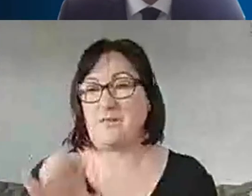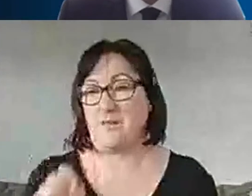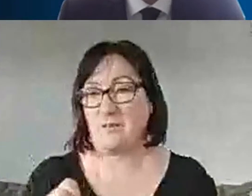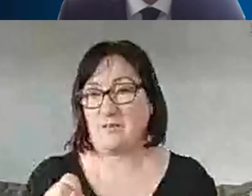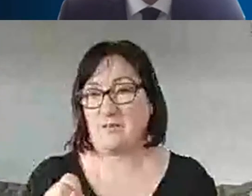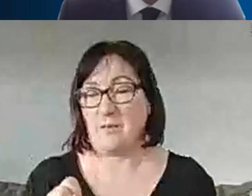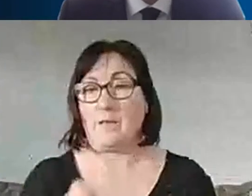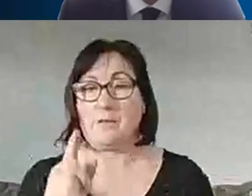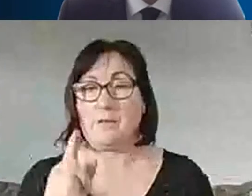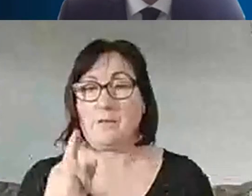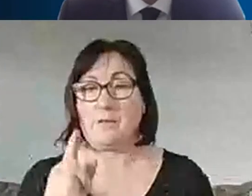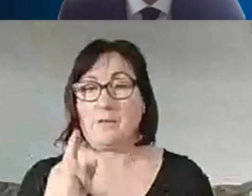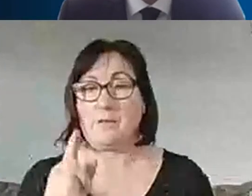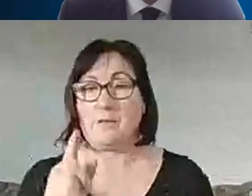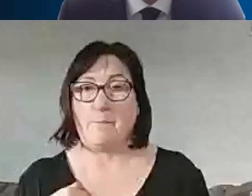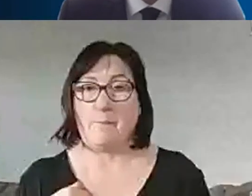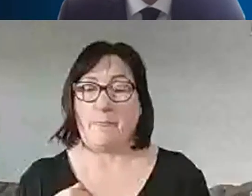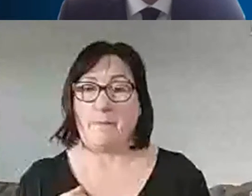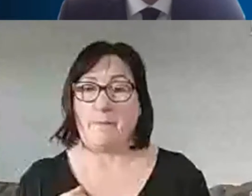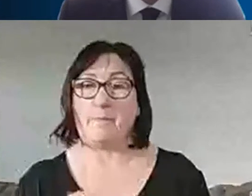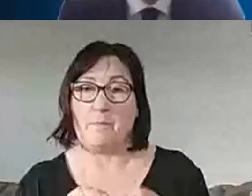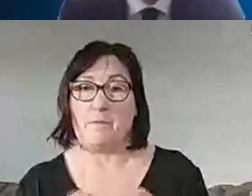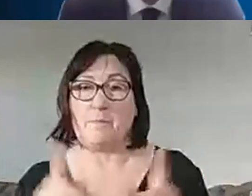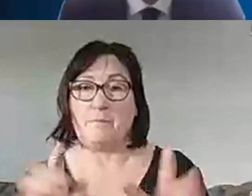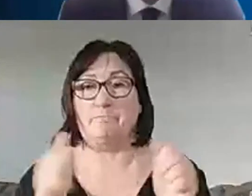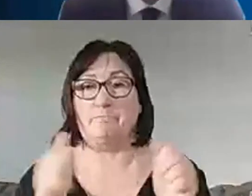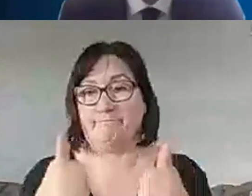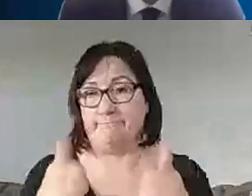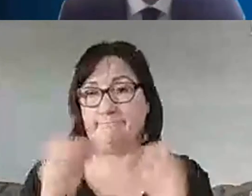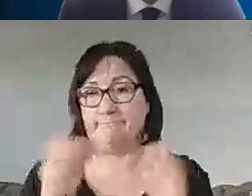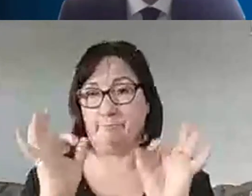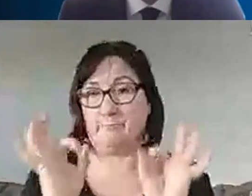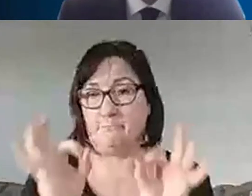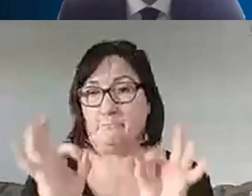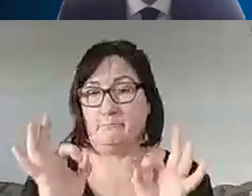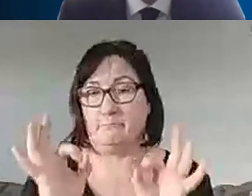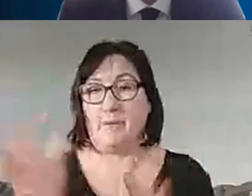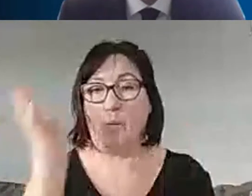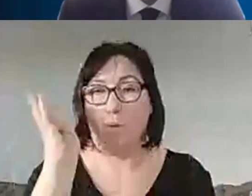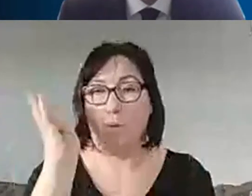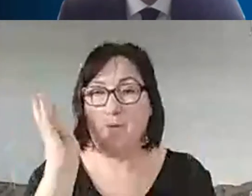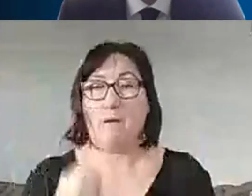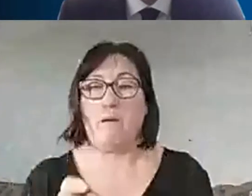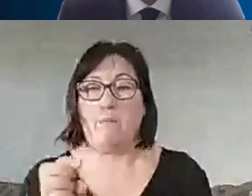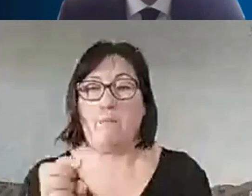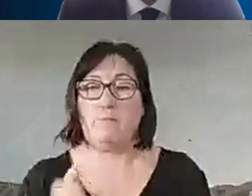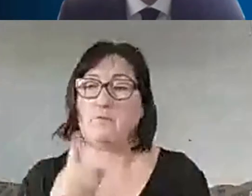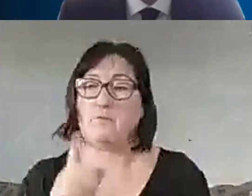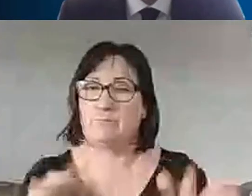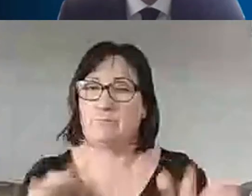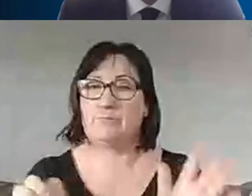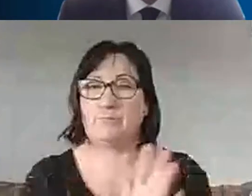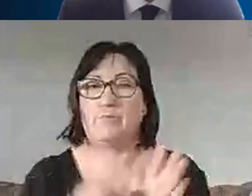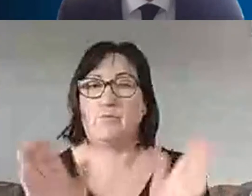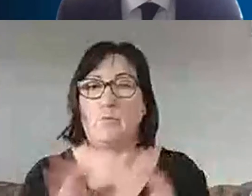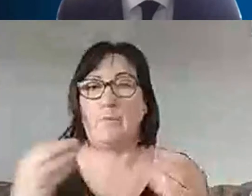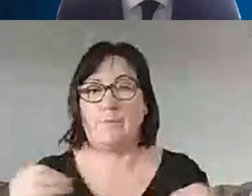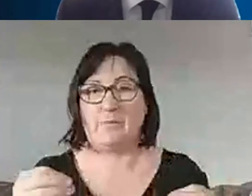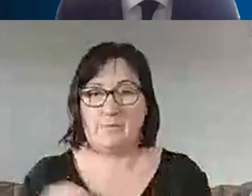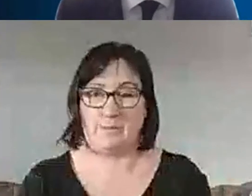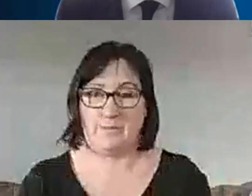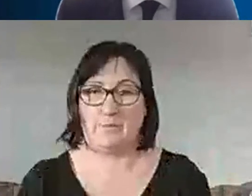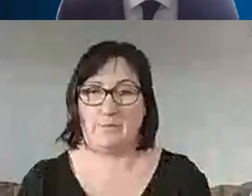curating such a brilliant webinar with information that was, I think, crucial for small businesses. We take note of your comments